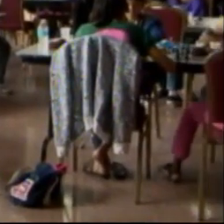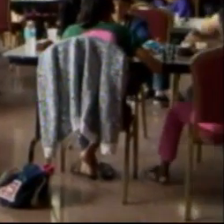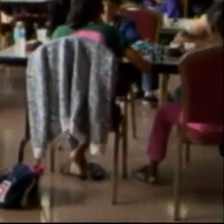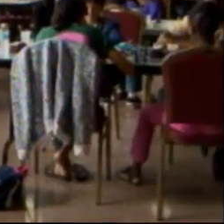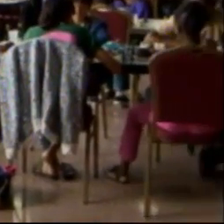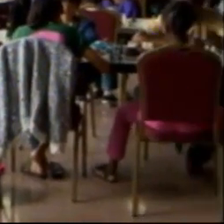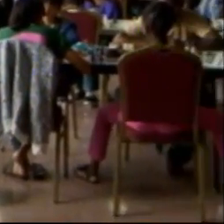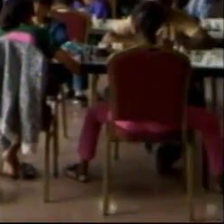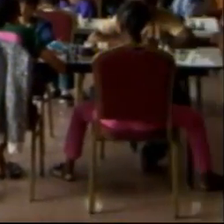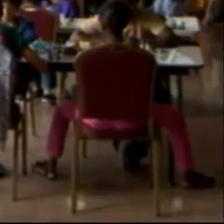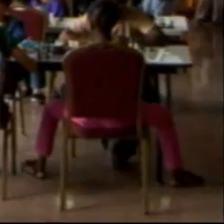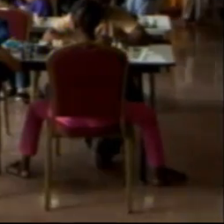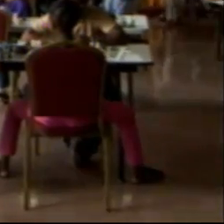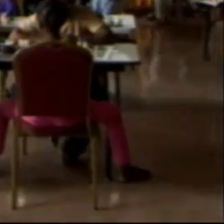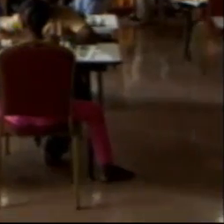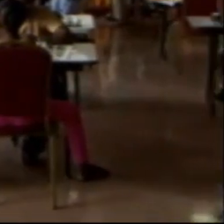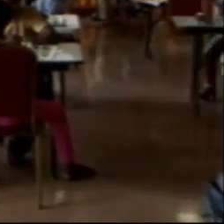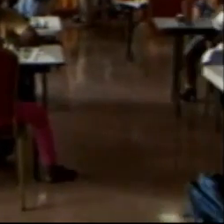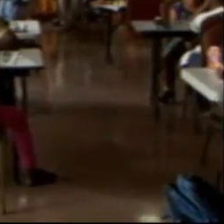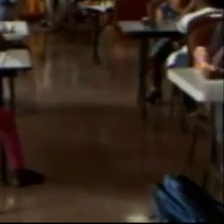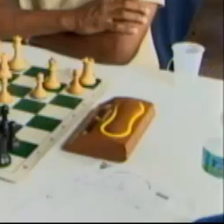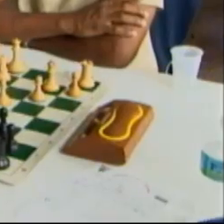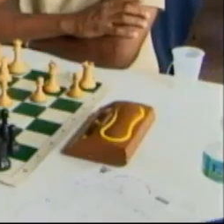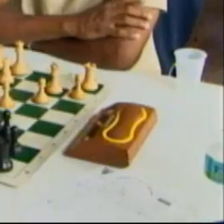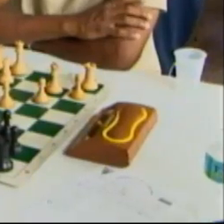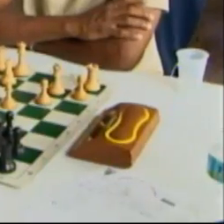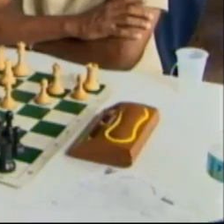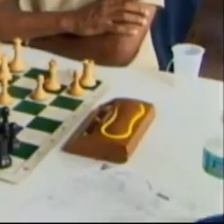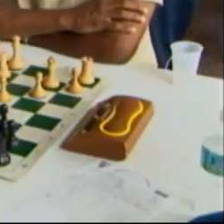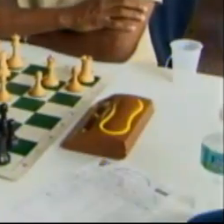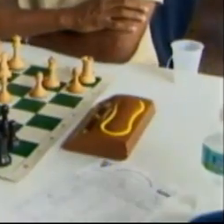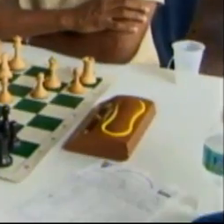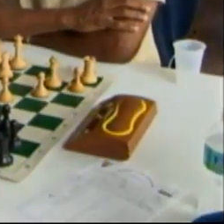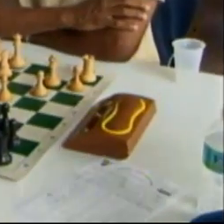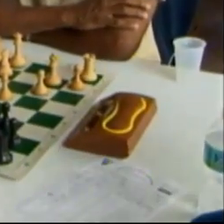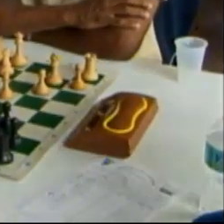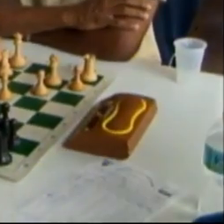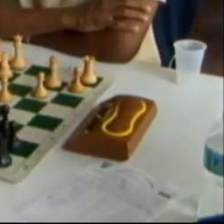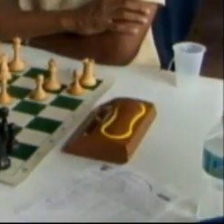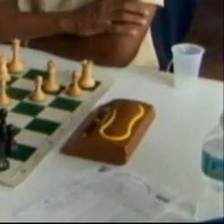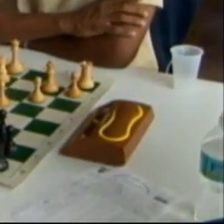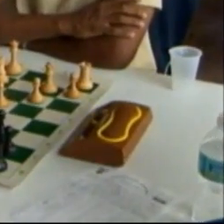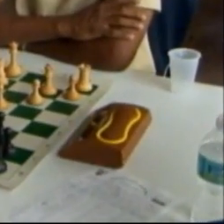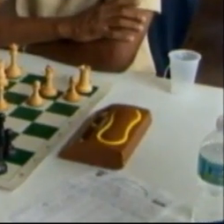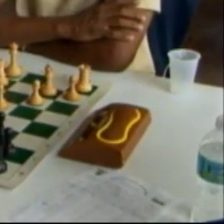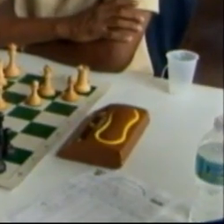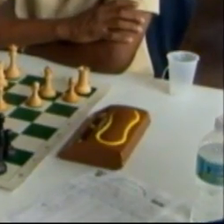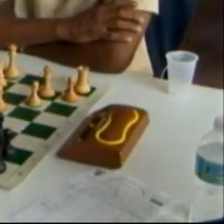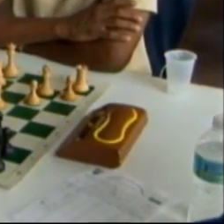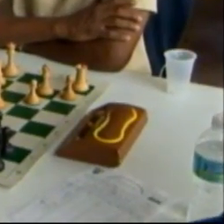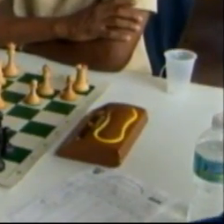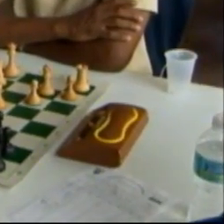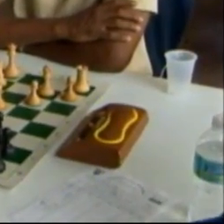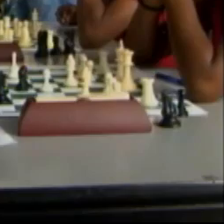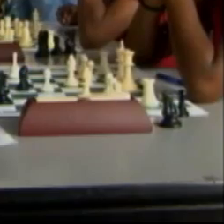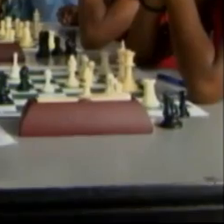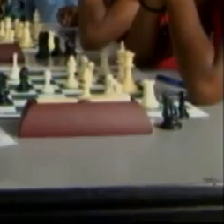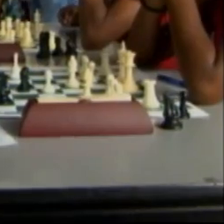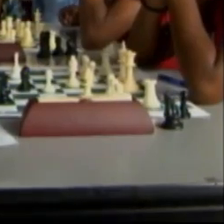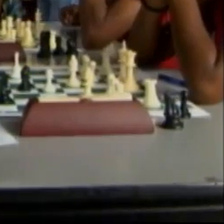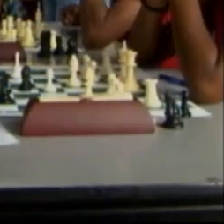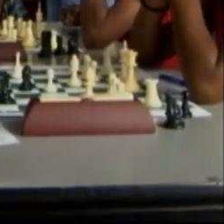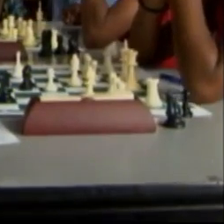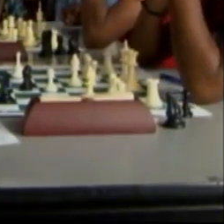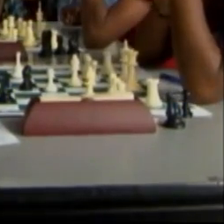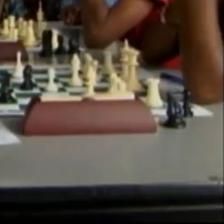national champion FIDE Master Orlando Husbands won the event with 8 points from a possible 9, winning his final game against Corey